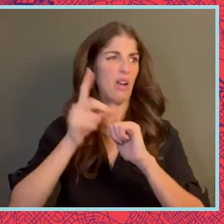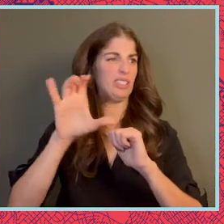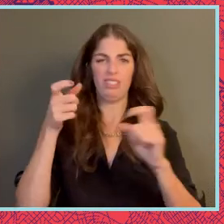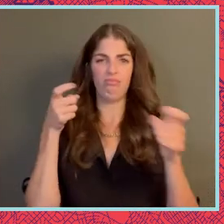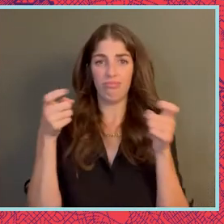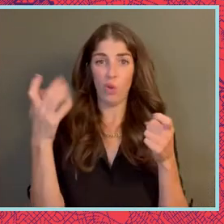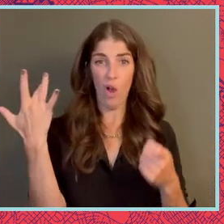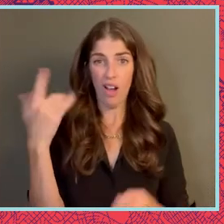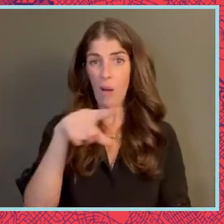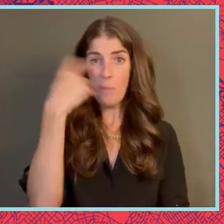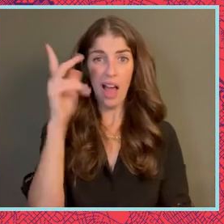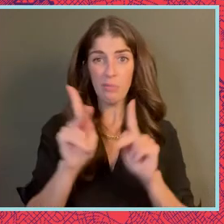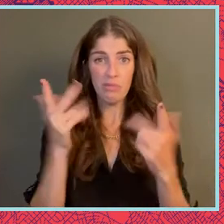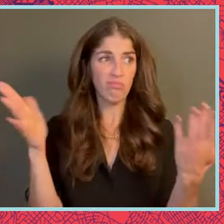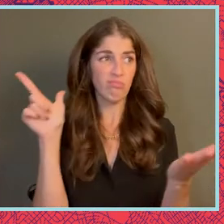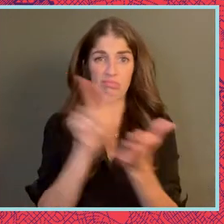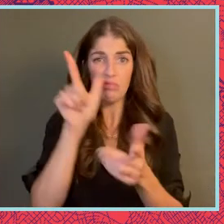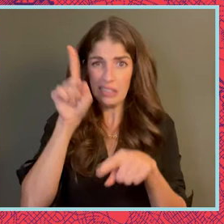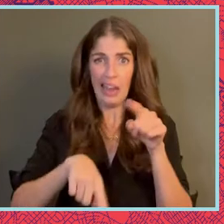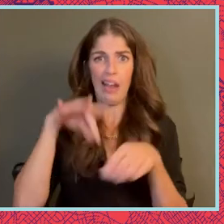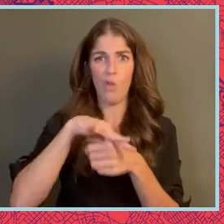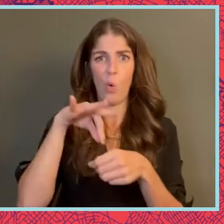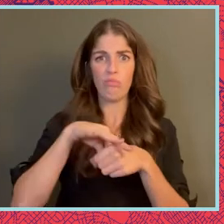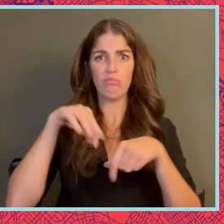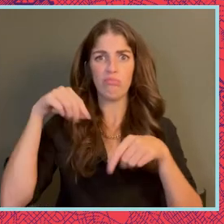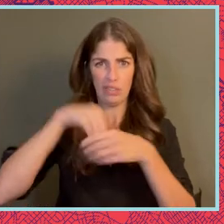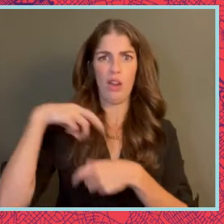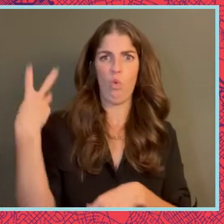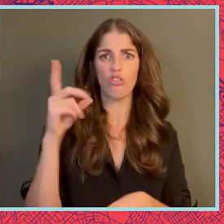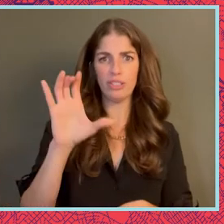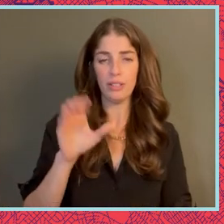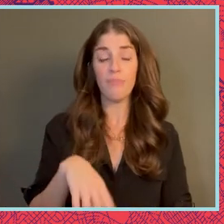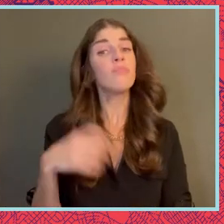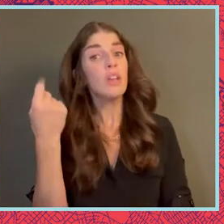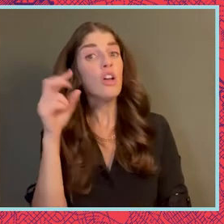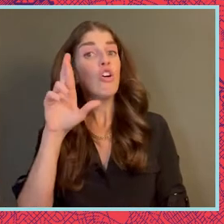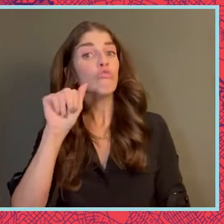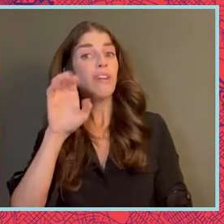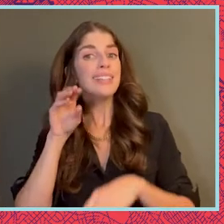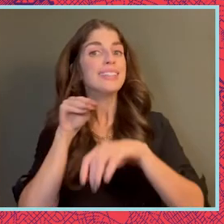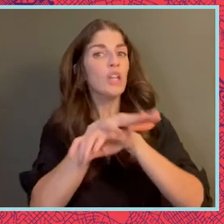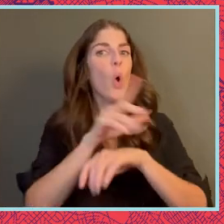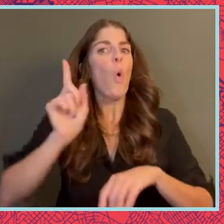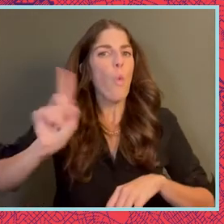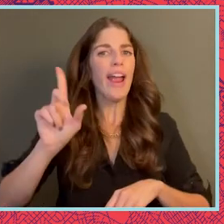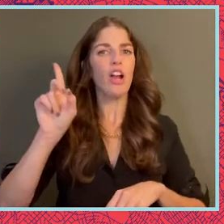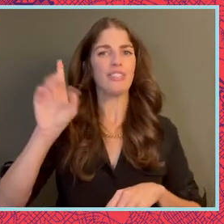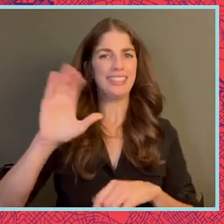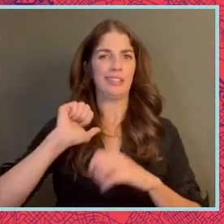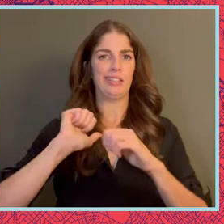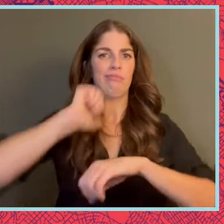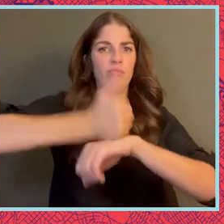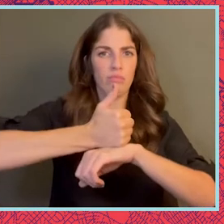of Columbia, because Black folks are banned from voting in the District of Columbia. Race plays a huge role during that era in the placement of the District of